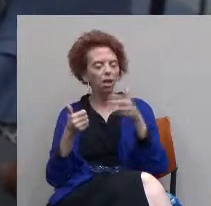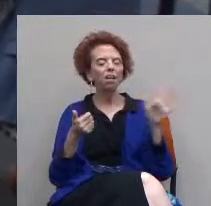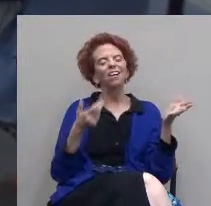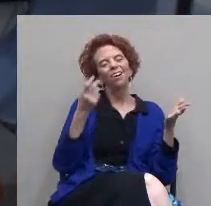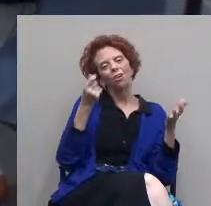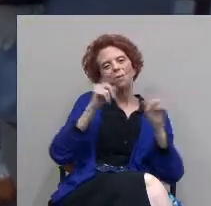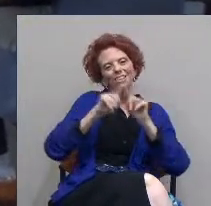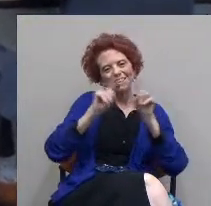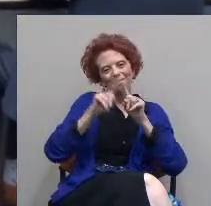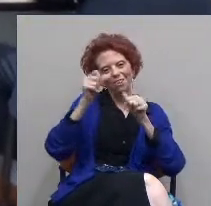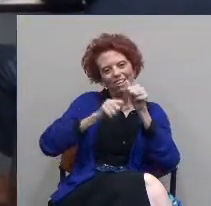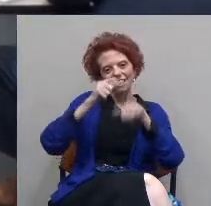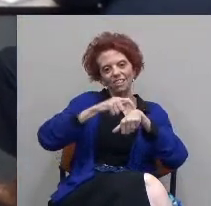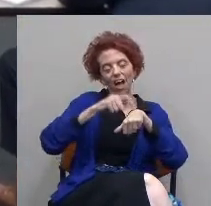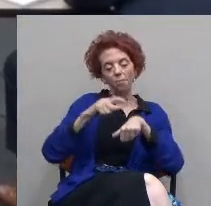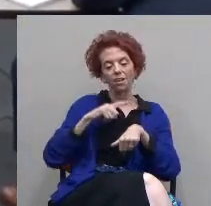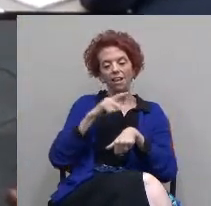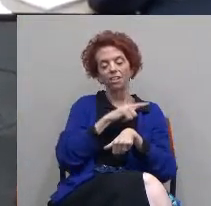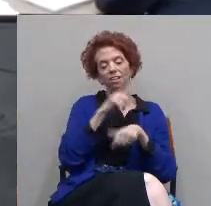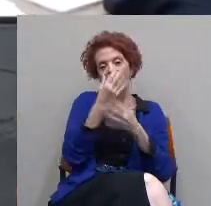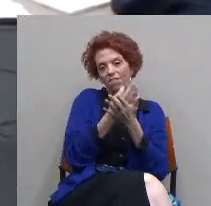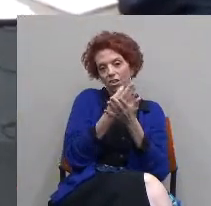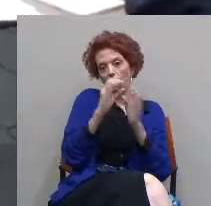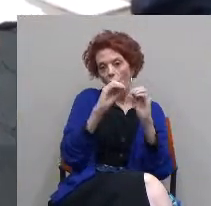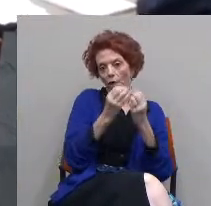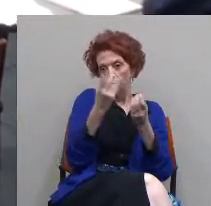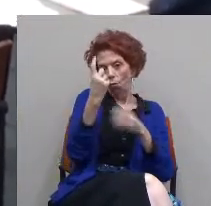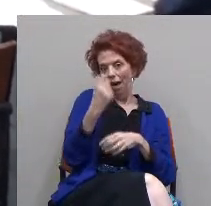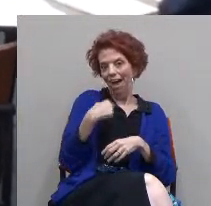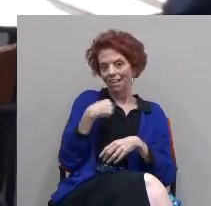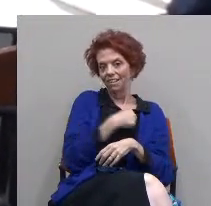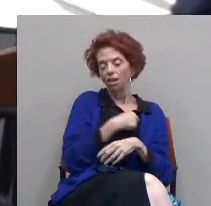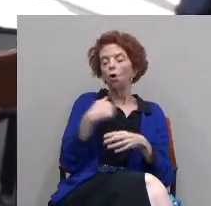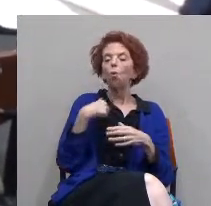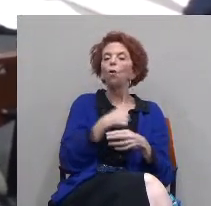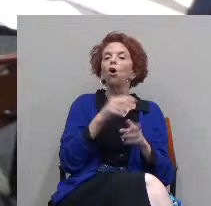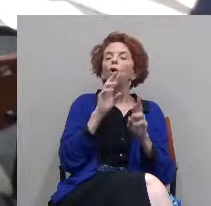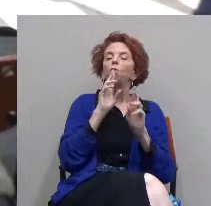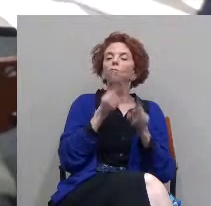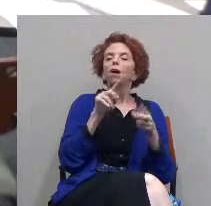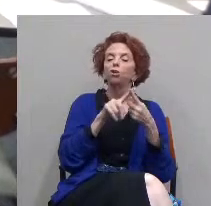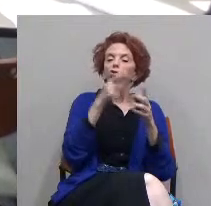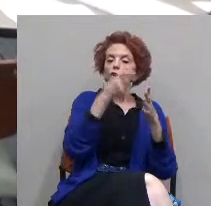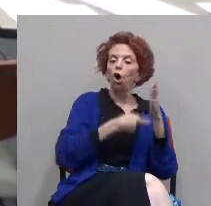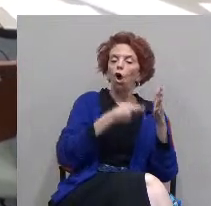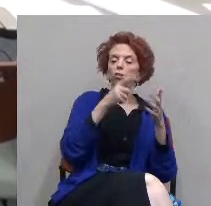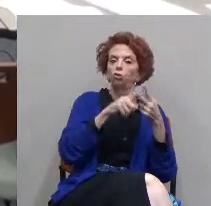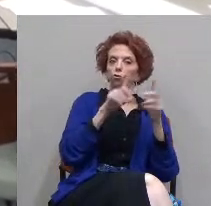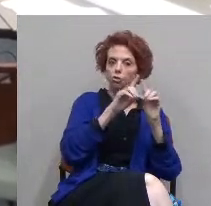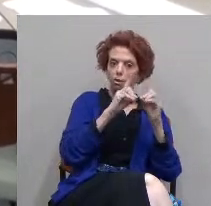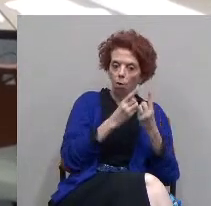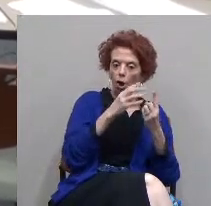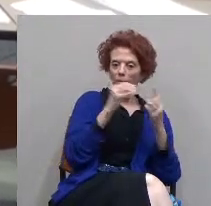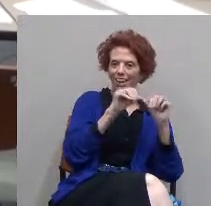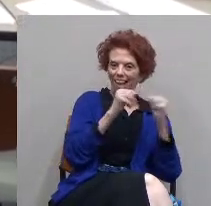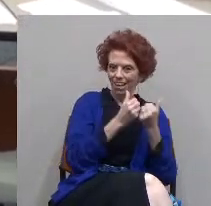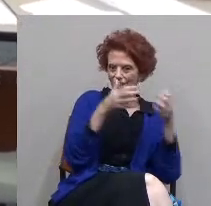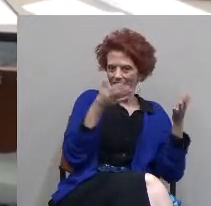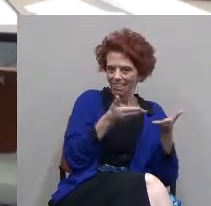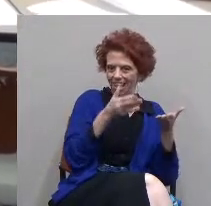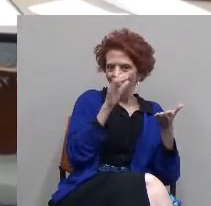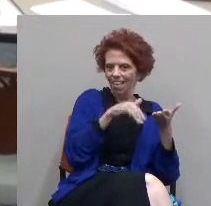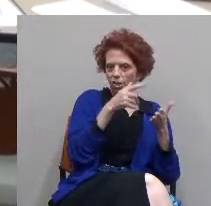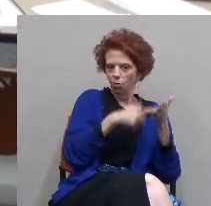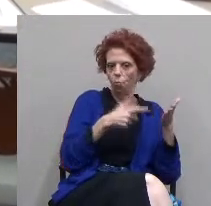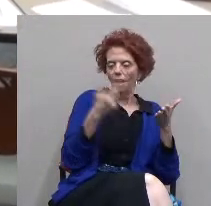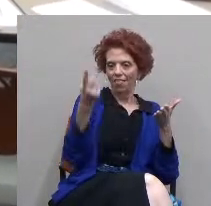The legislative fiscal office will ask us, most of the time, we are responding to the cost that it would incur to the department and to the agency, because that's